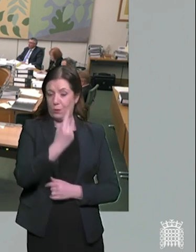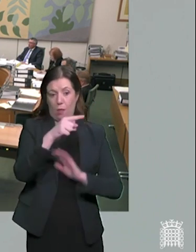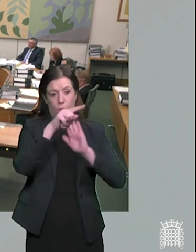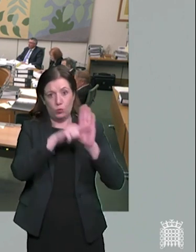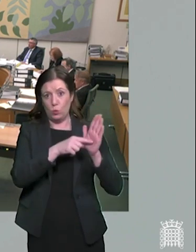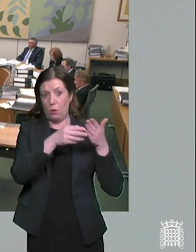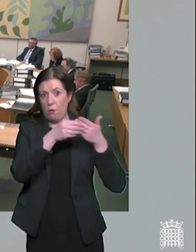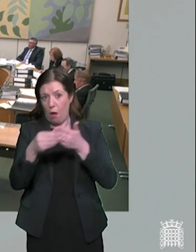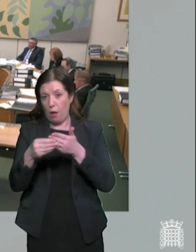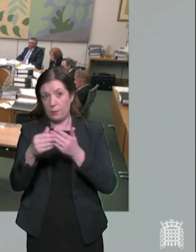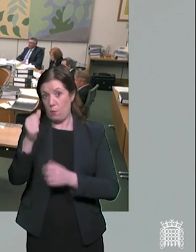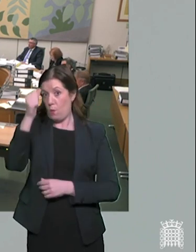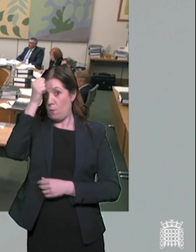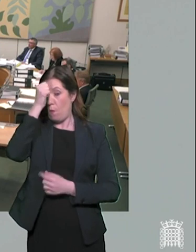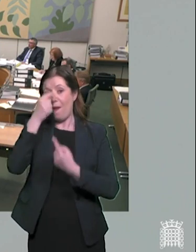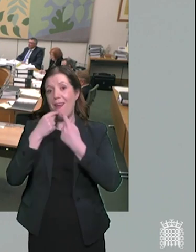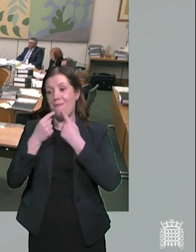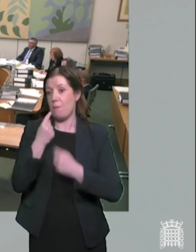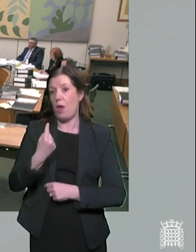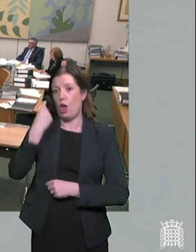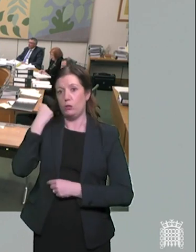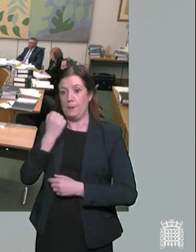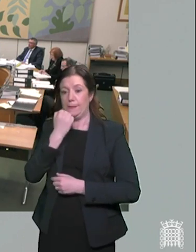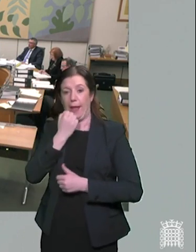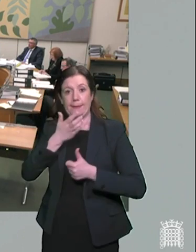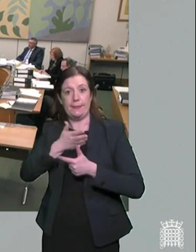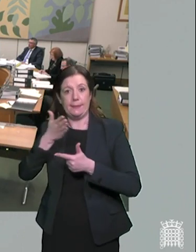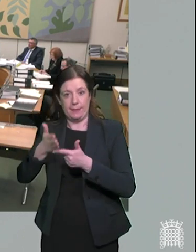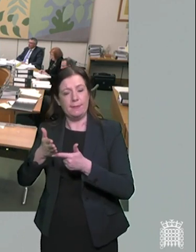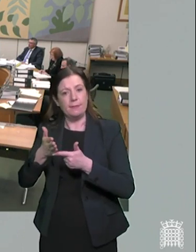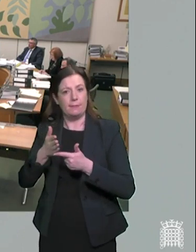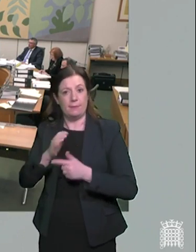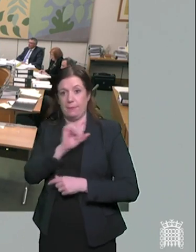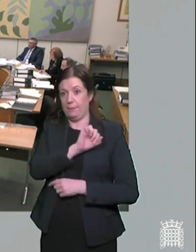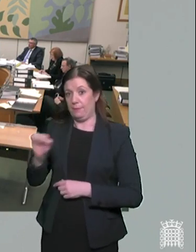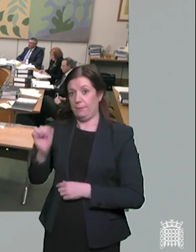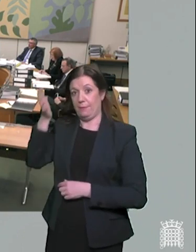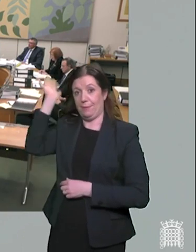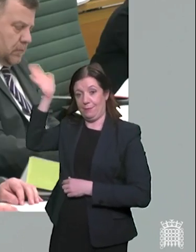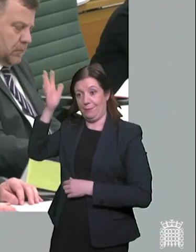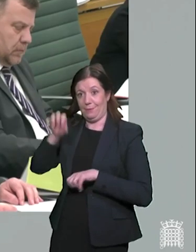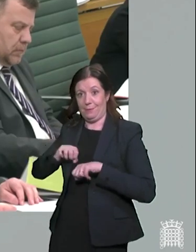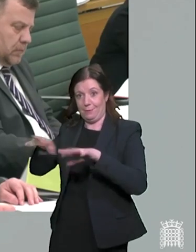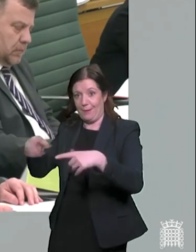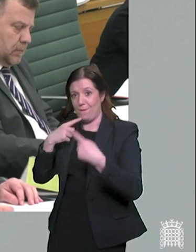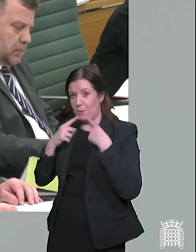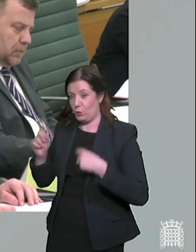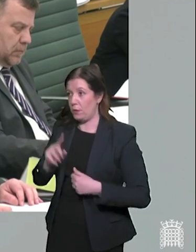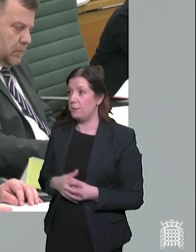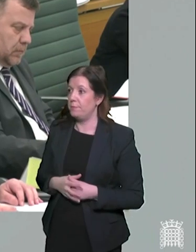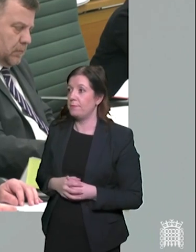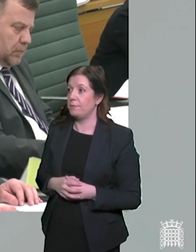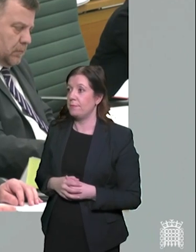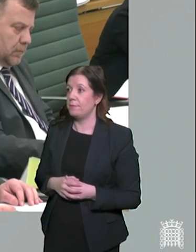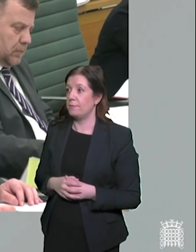and guidance in place at that time by reminding ourselves of what you are telling the country? You told the House of